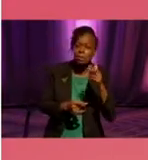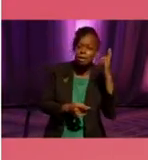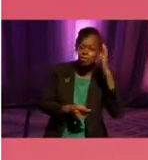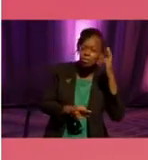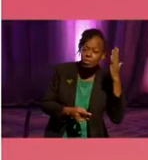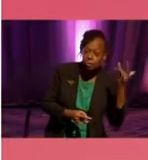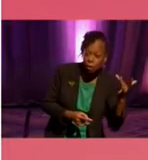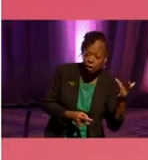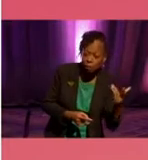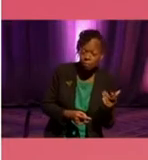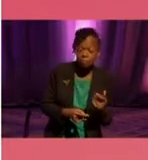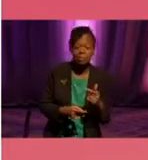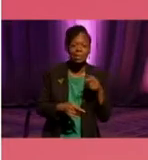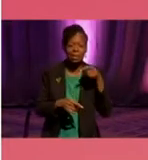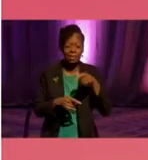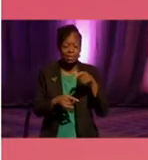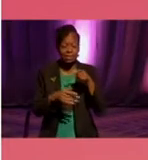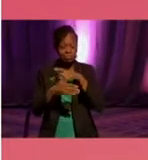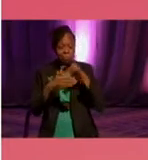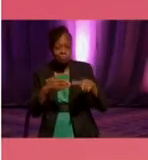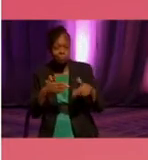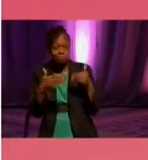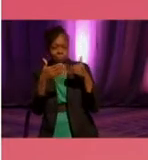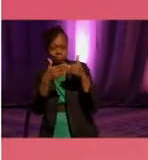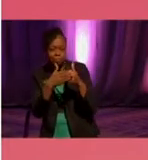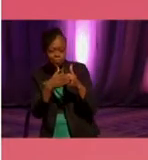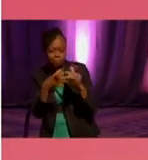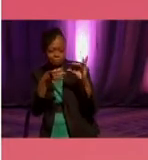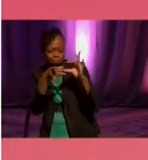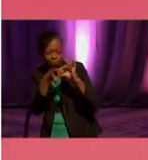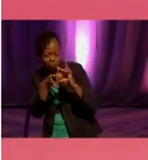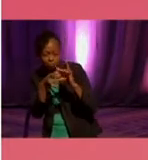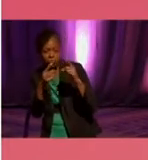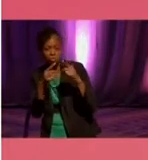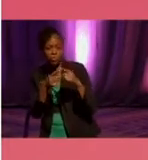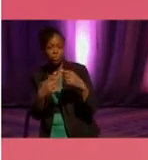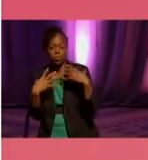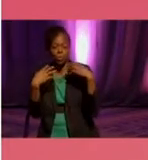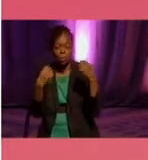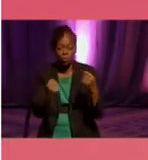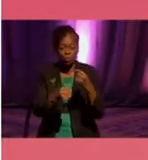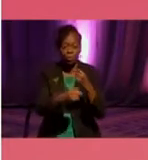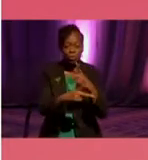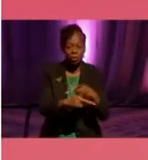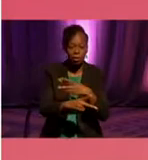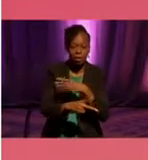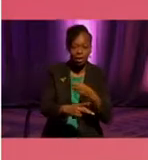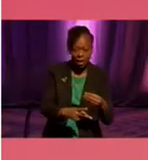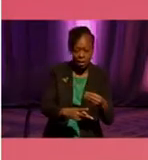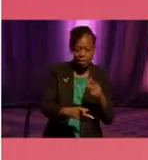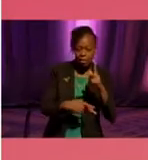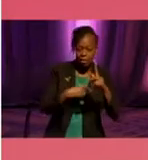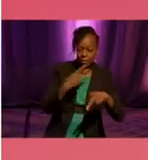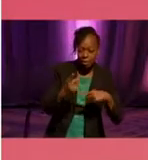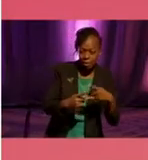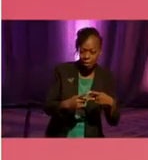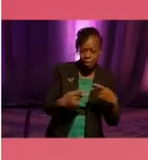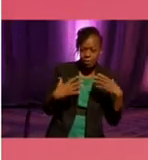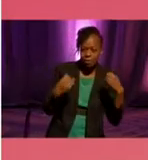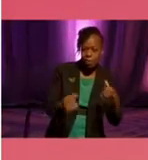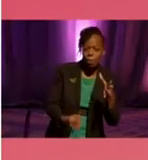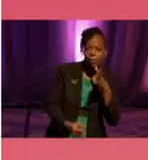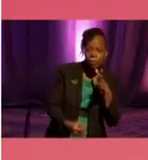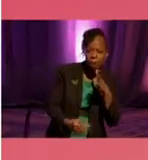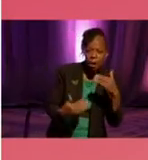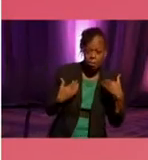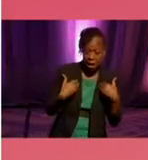these outcomes are closely and intimately related to the health care and the health that the mother has, the birthing parent's health.